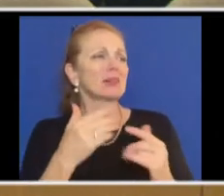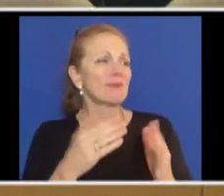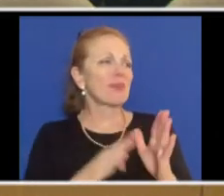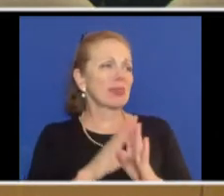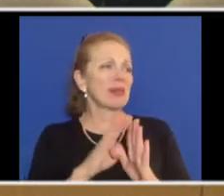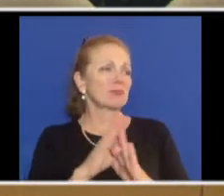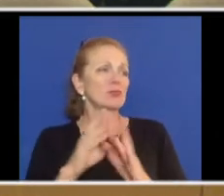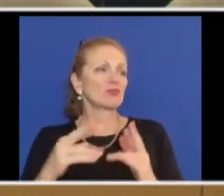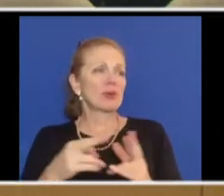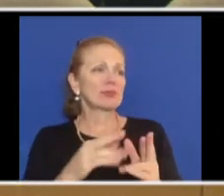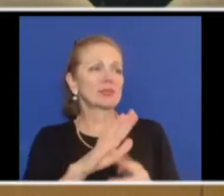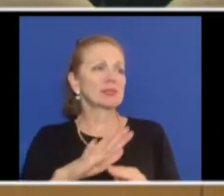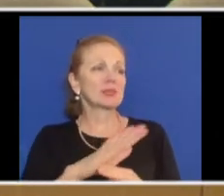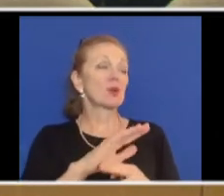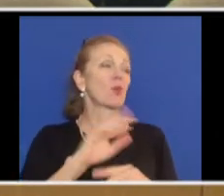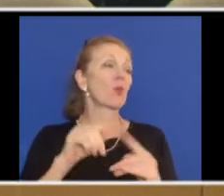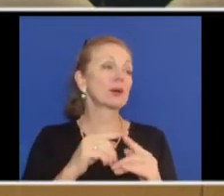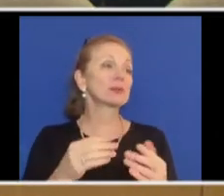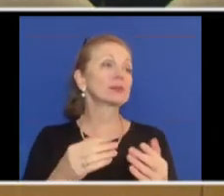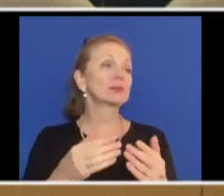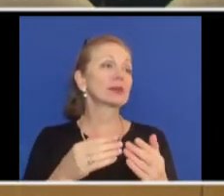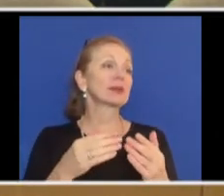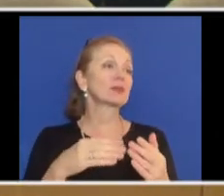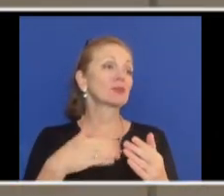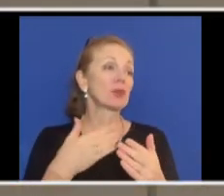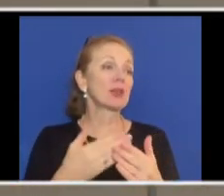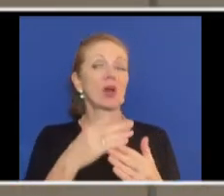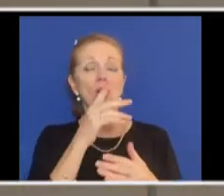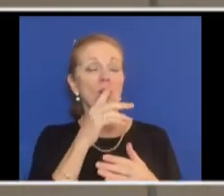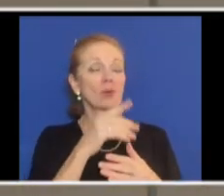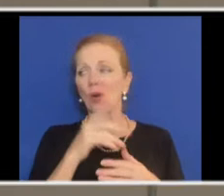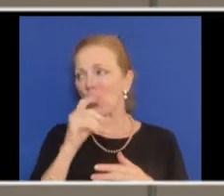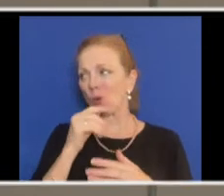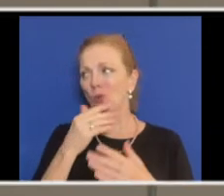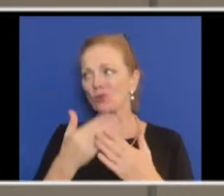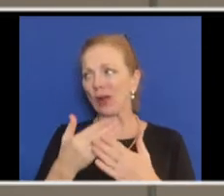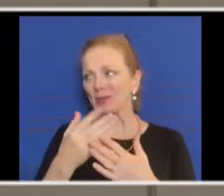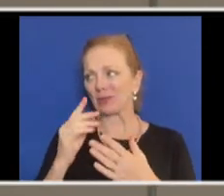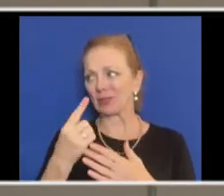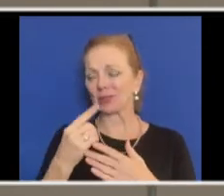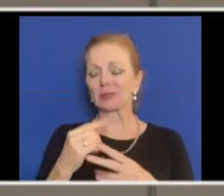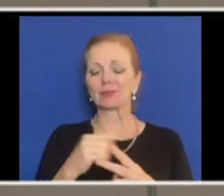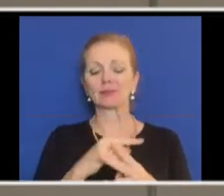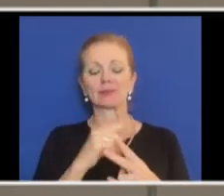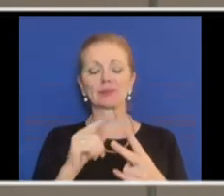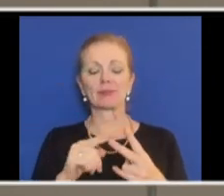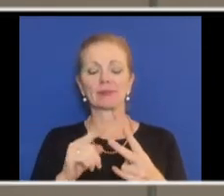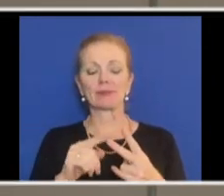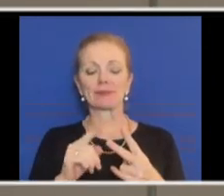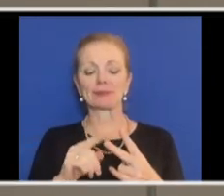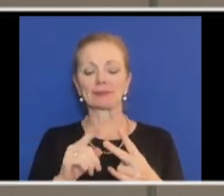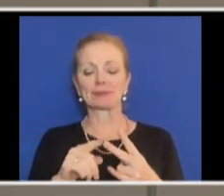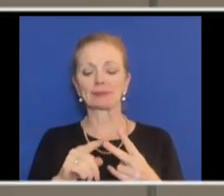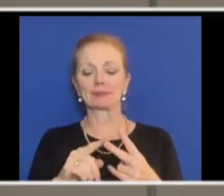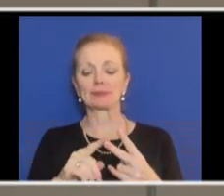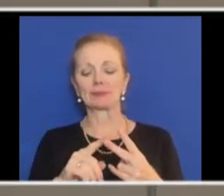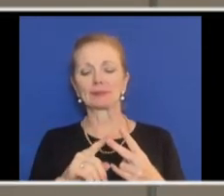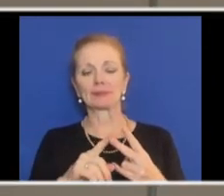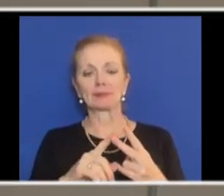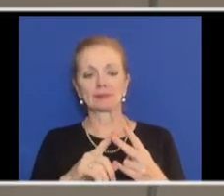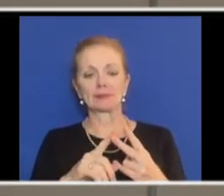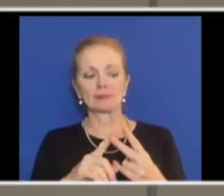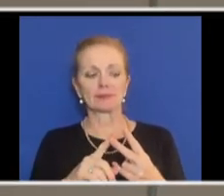a question of when it gets there and who builds it to get there who gets there first second question I have and this was